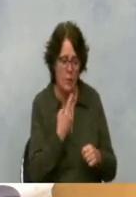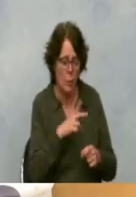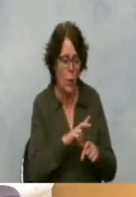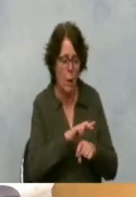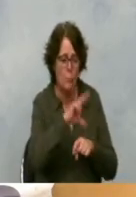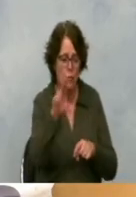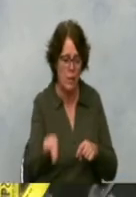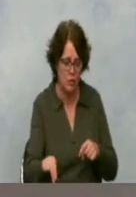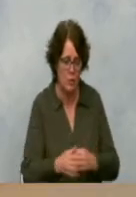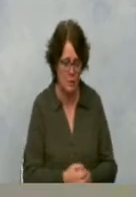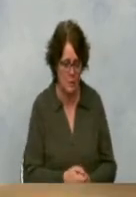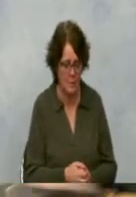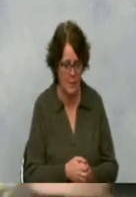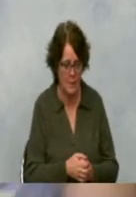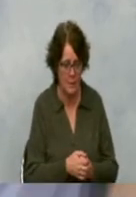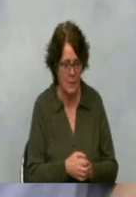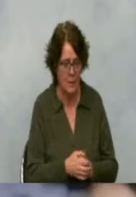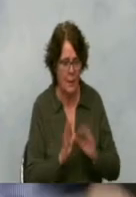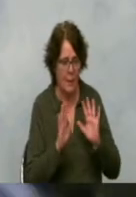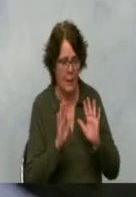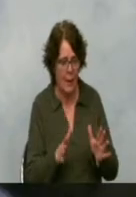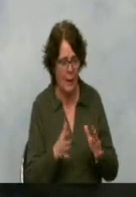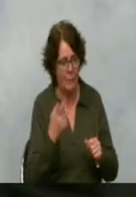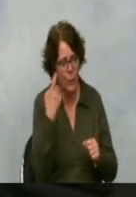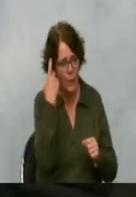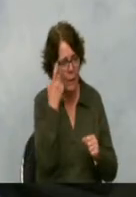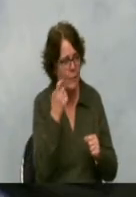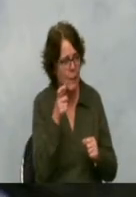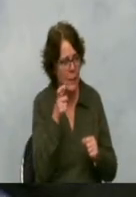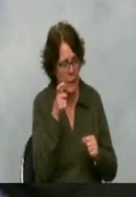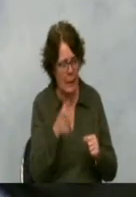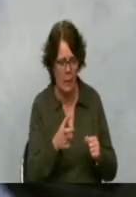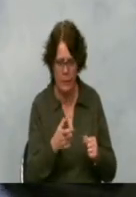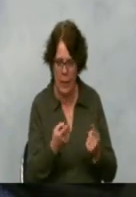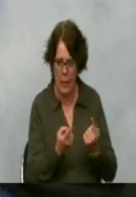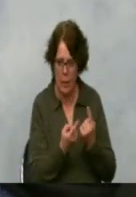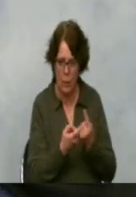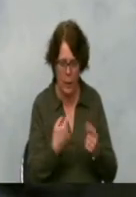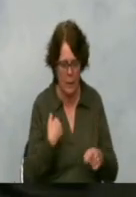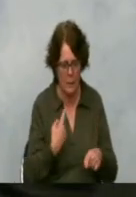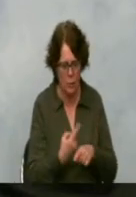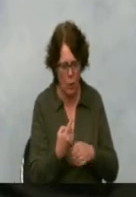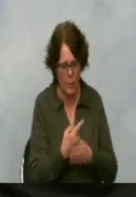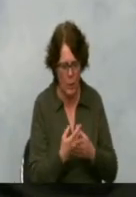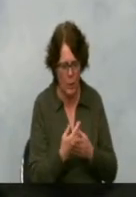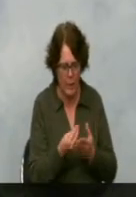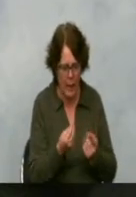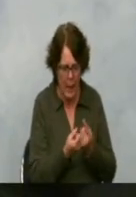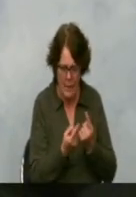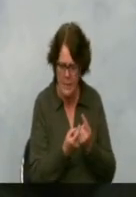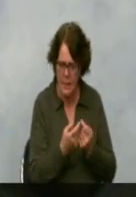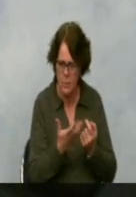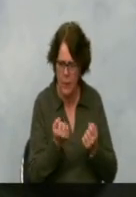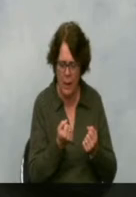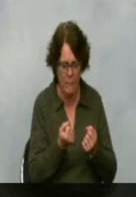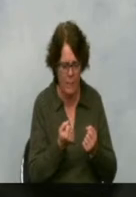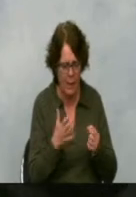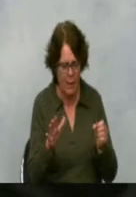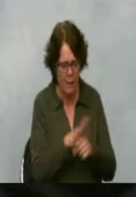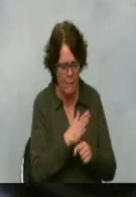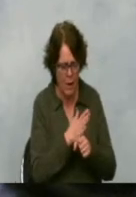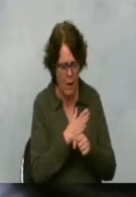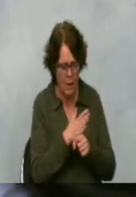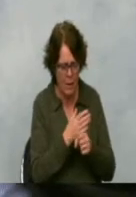I'll need to think very carefully how I mention the assets we have that cover railways and rivers are then dealt with.